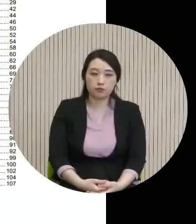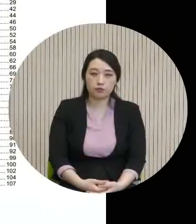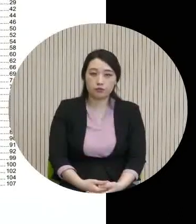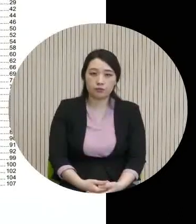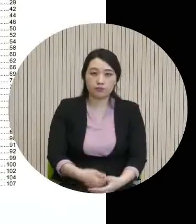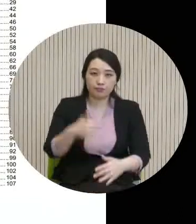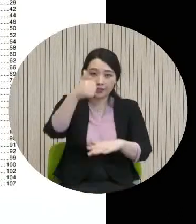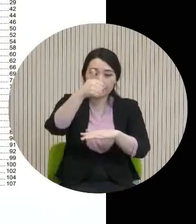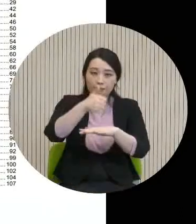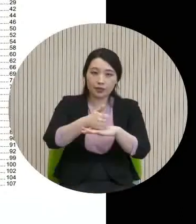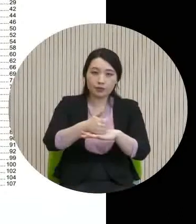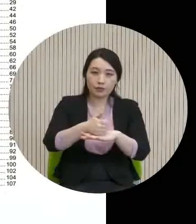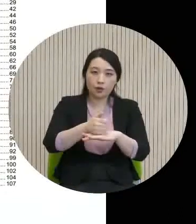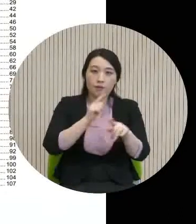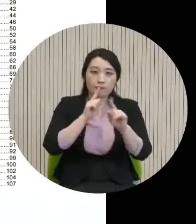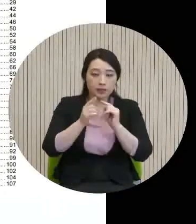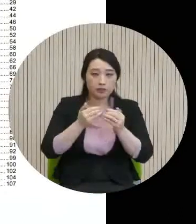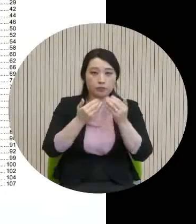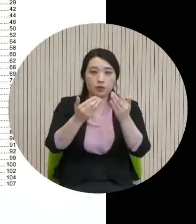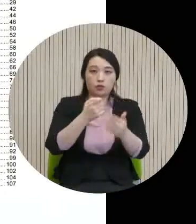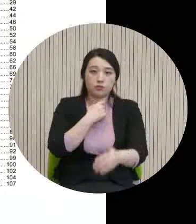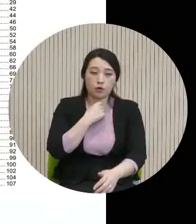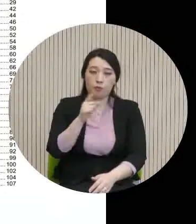technology moves very quickly.